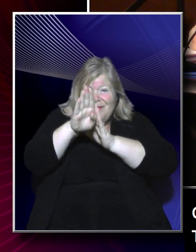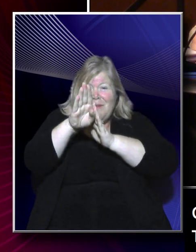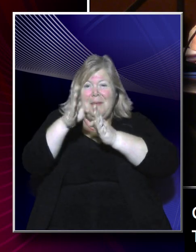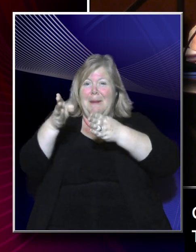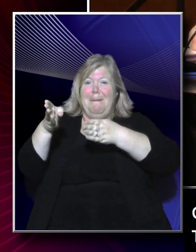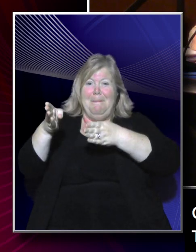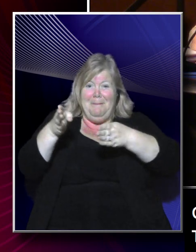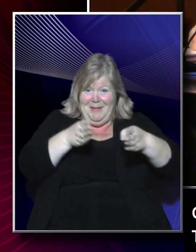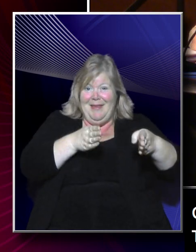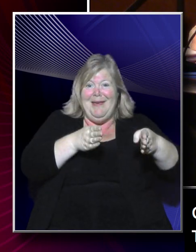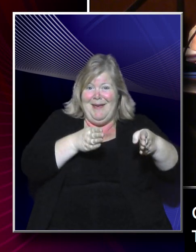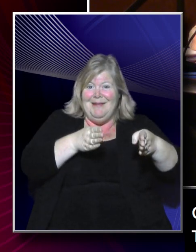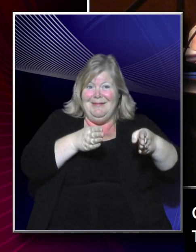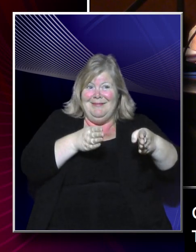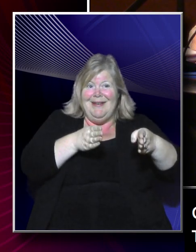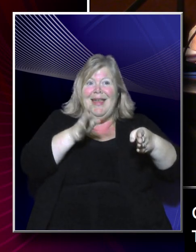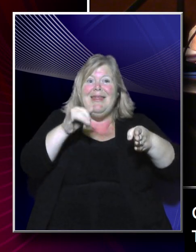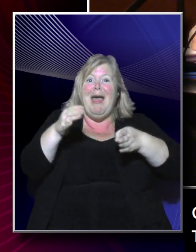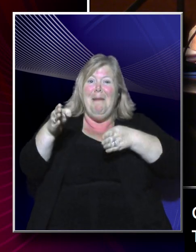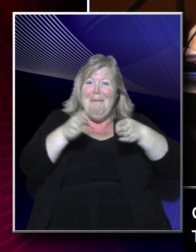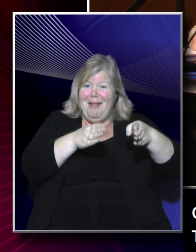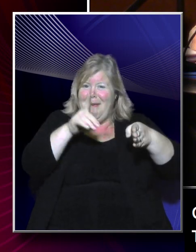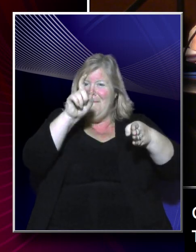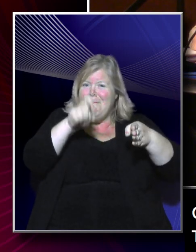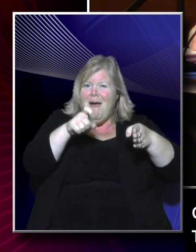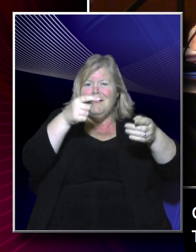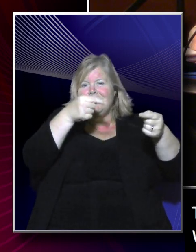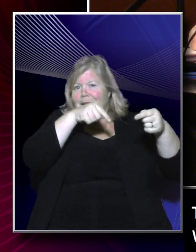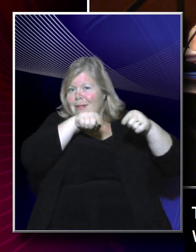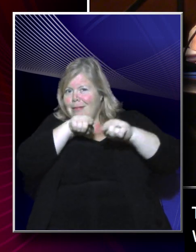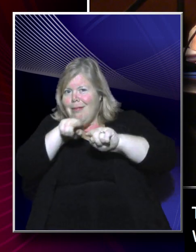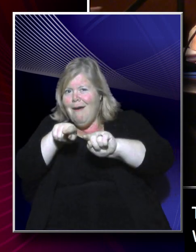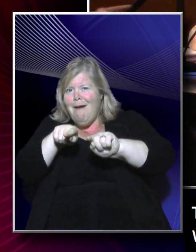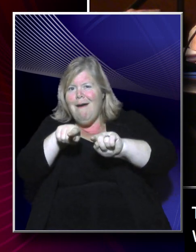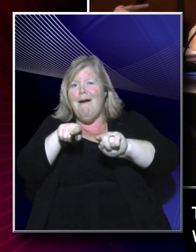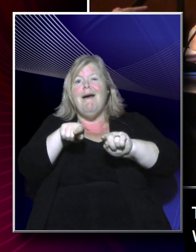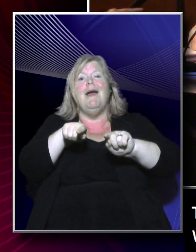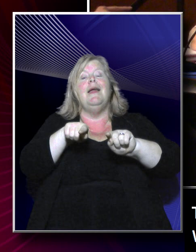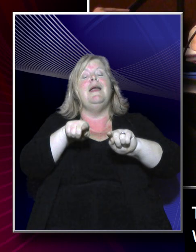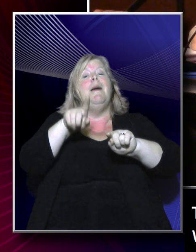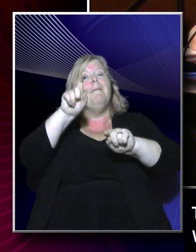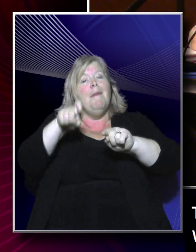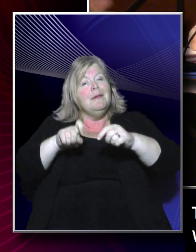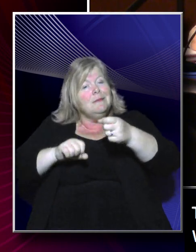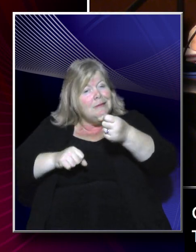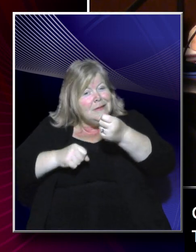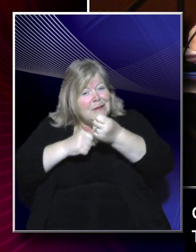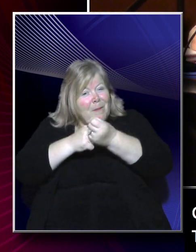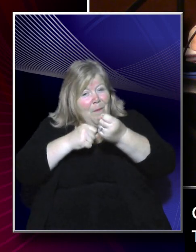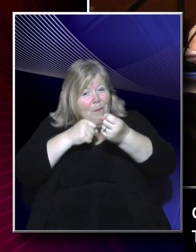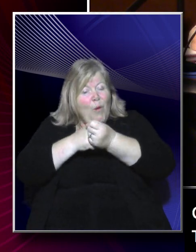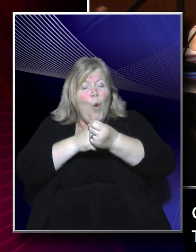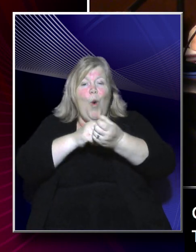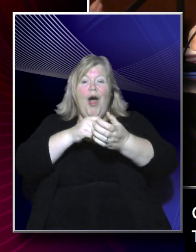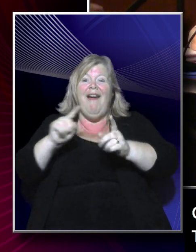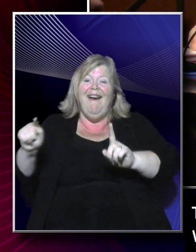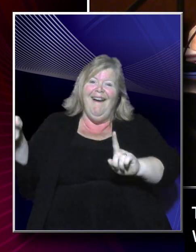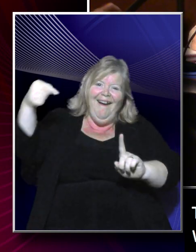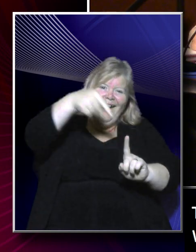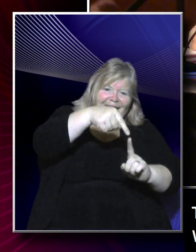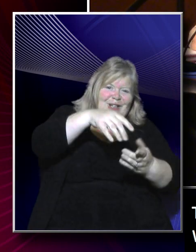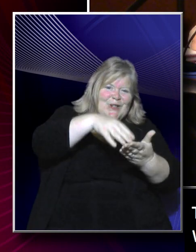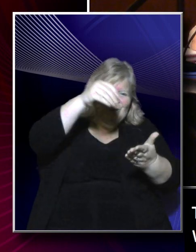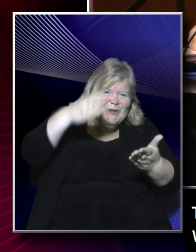plan that aligns with and supports our students' needs for